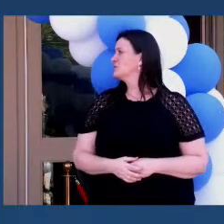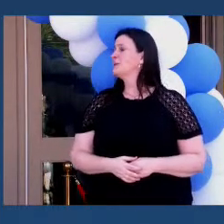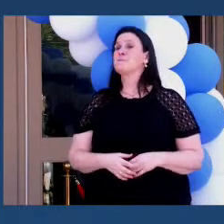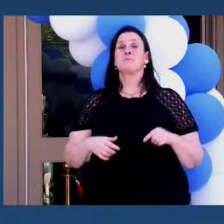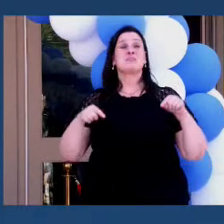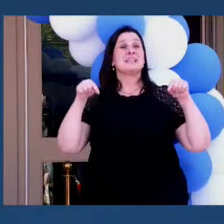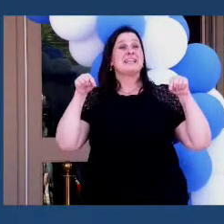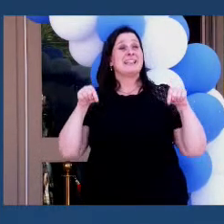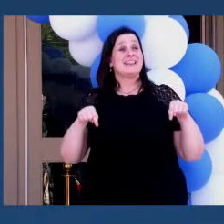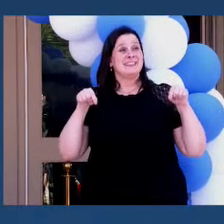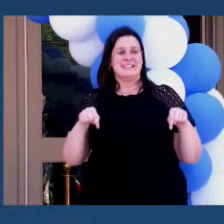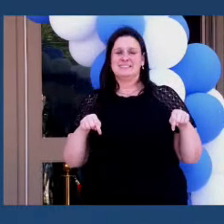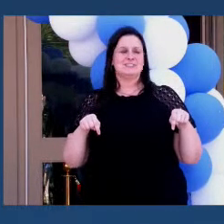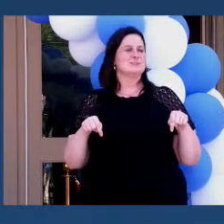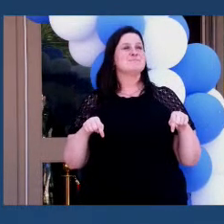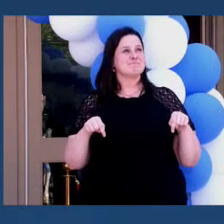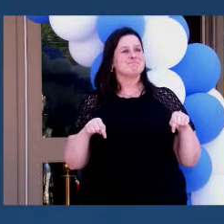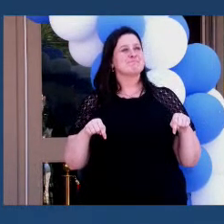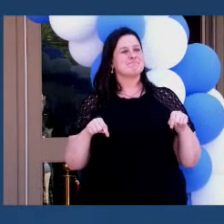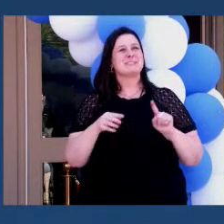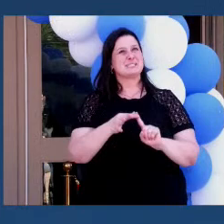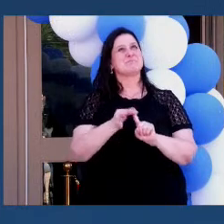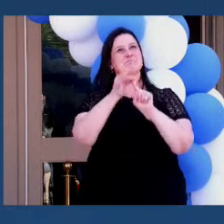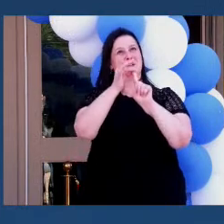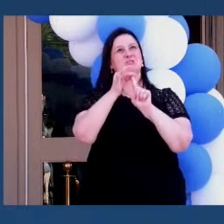me because